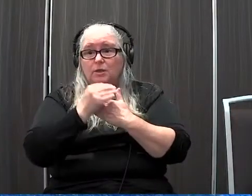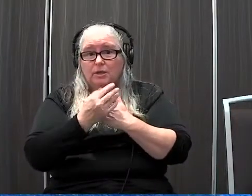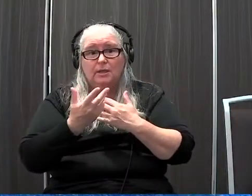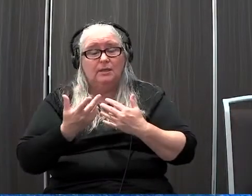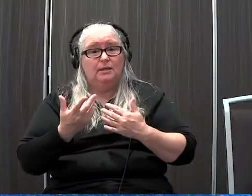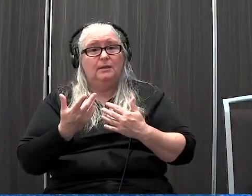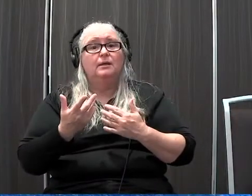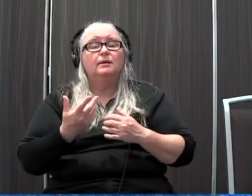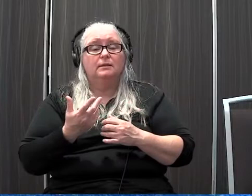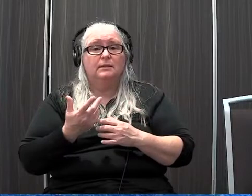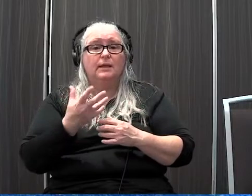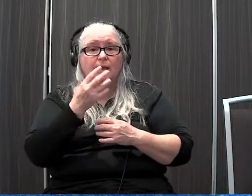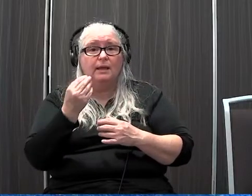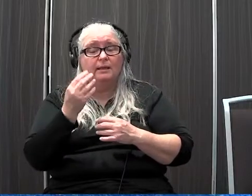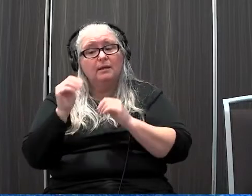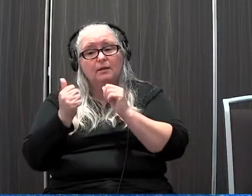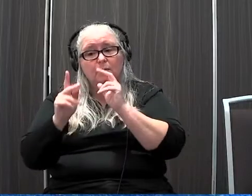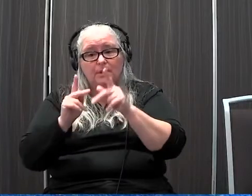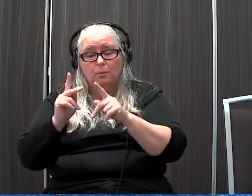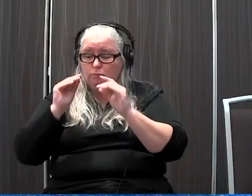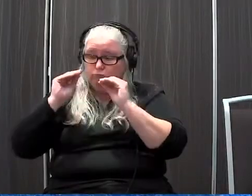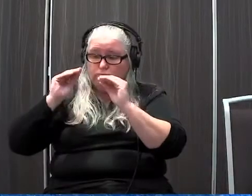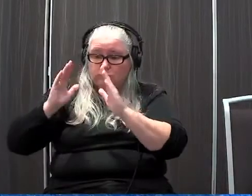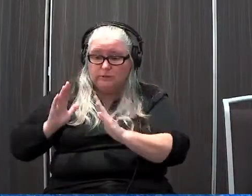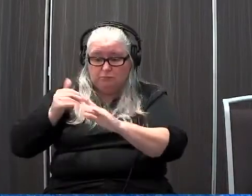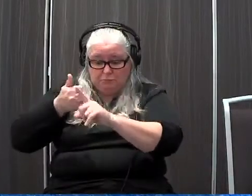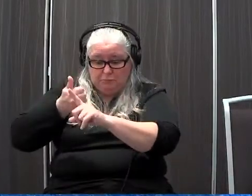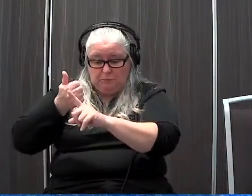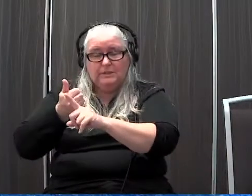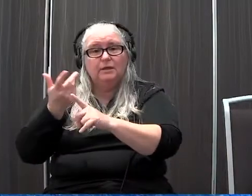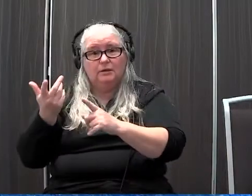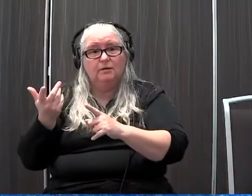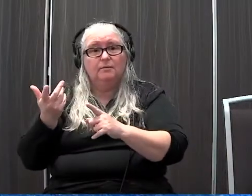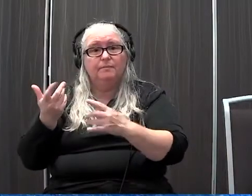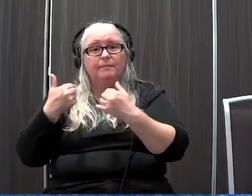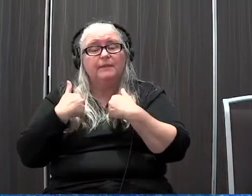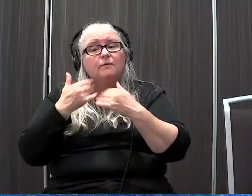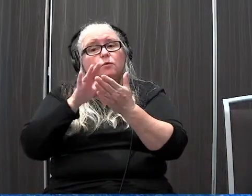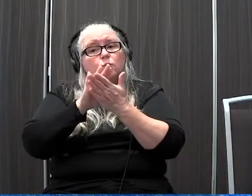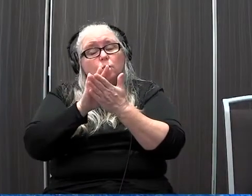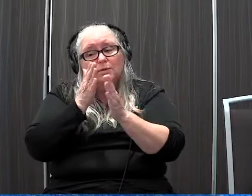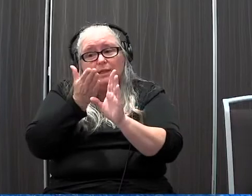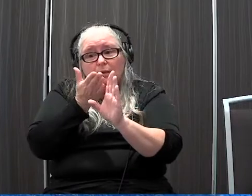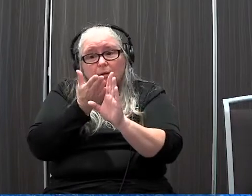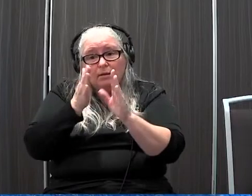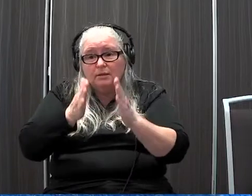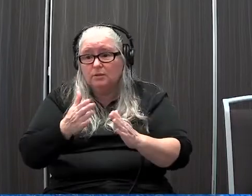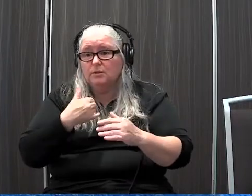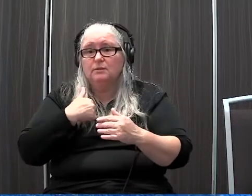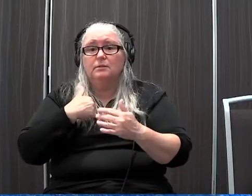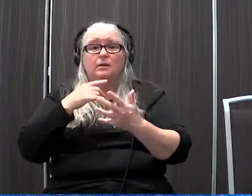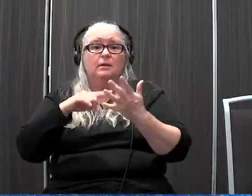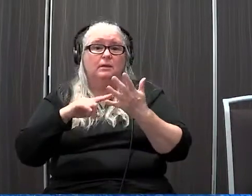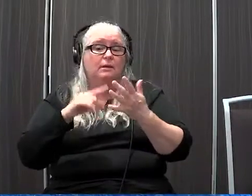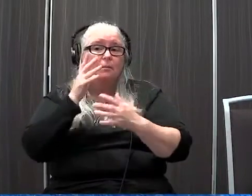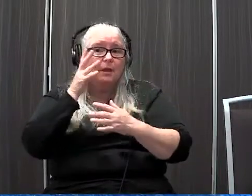who were teachers. We have school psychologists. We've got a parent of someone with charge. So we really